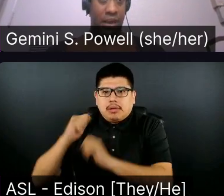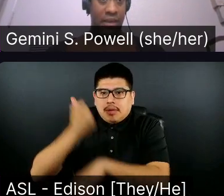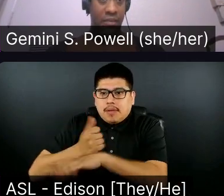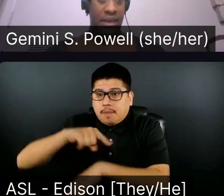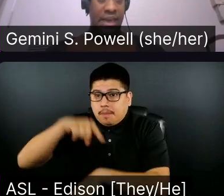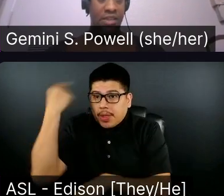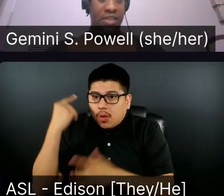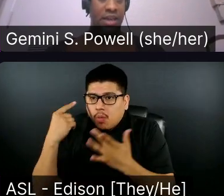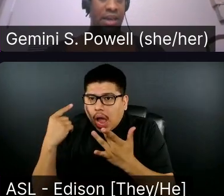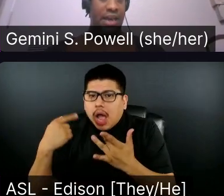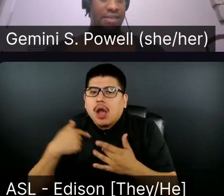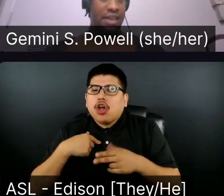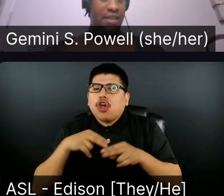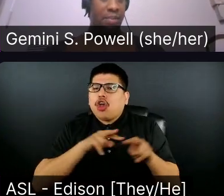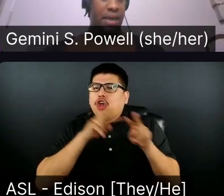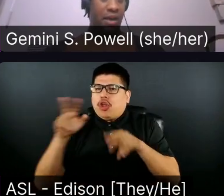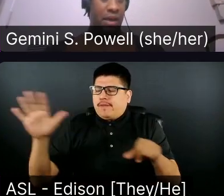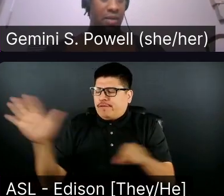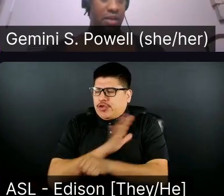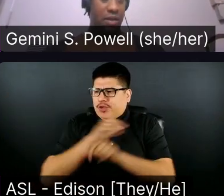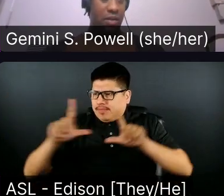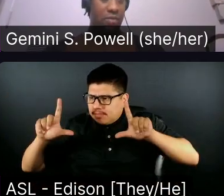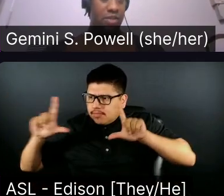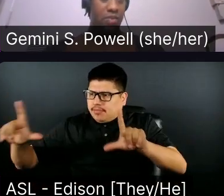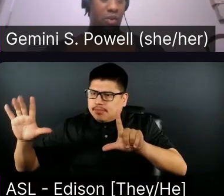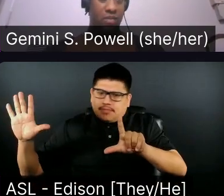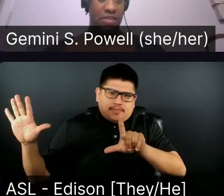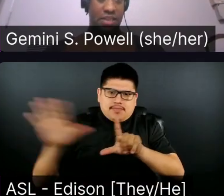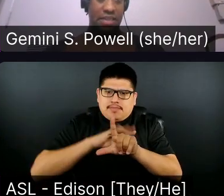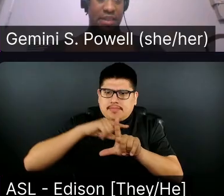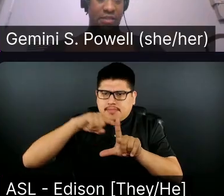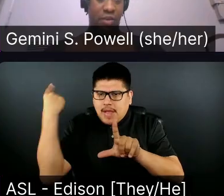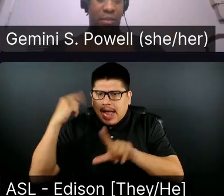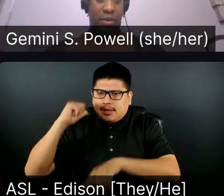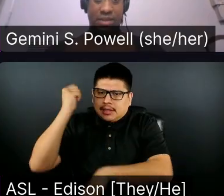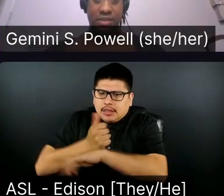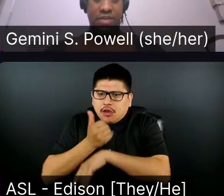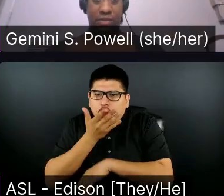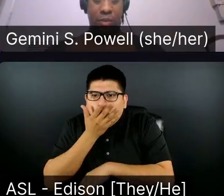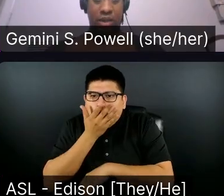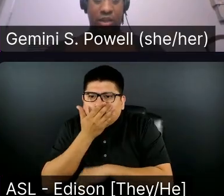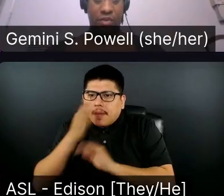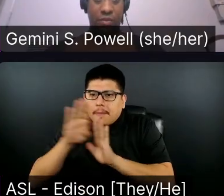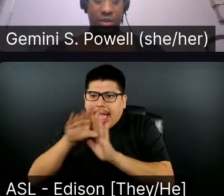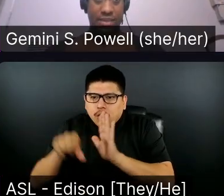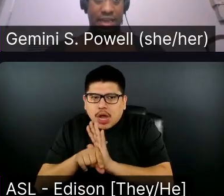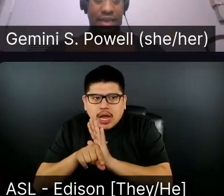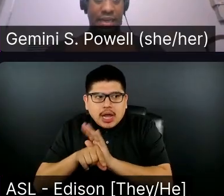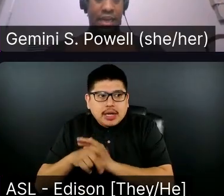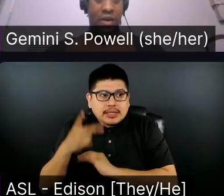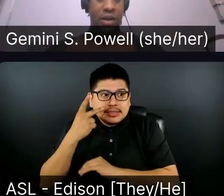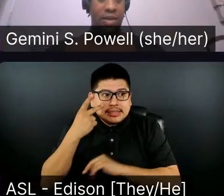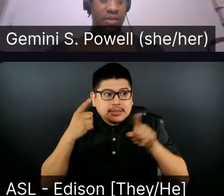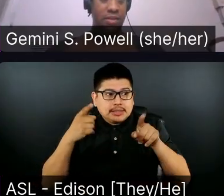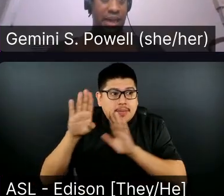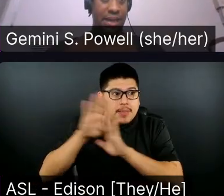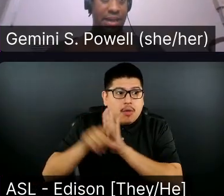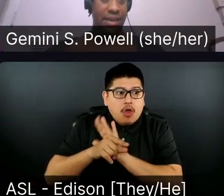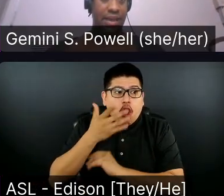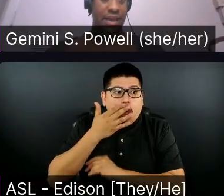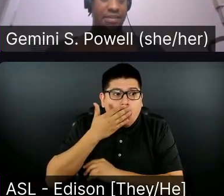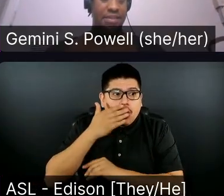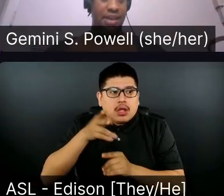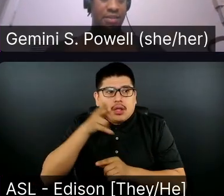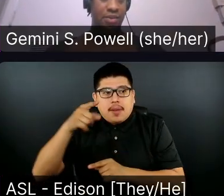entire body of the page. I set the background color, which is one of the CSS properties, something we can use for design here, to